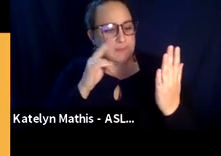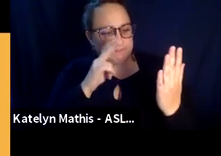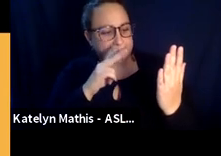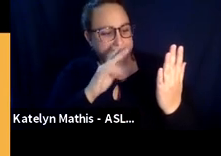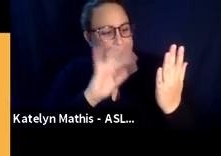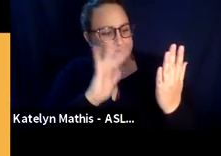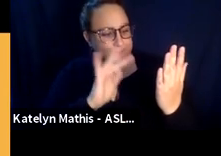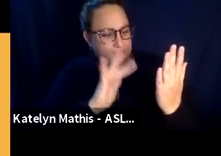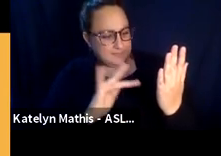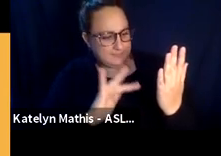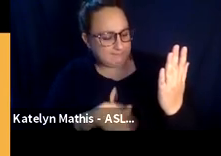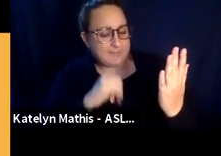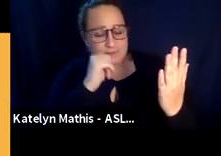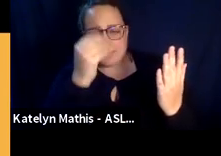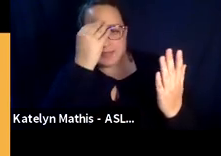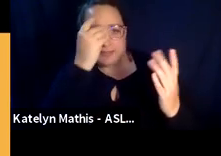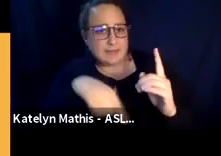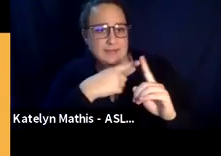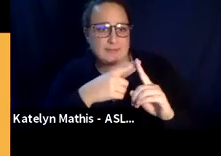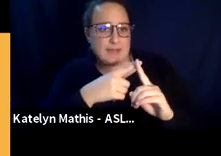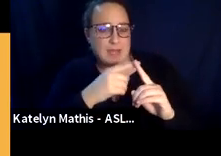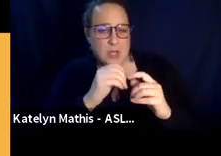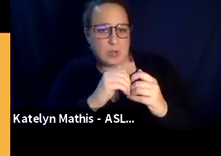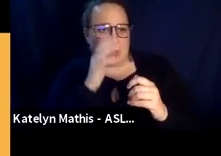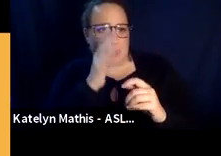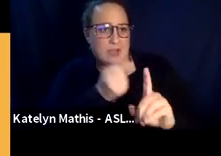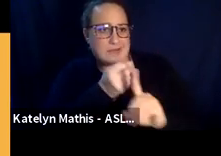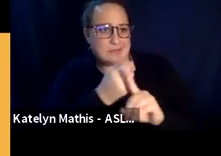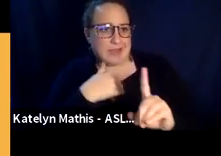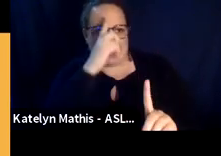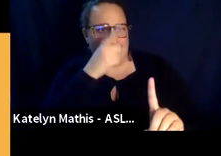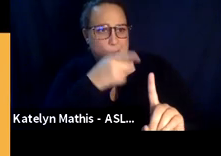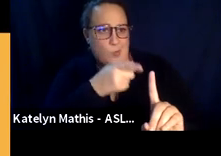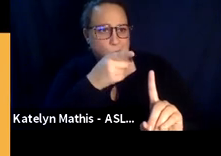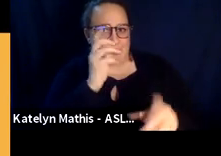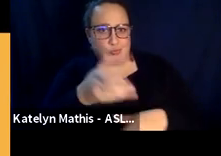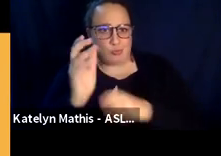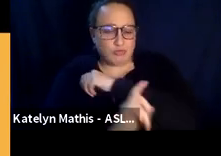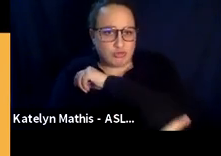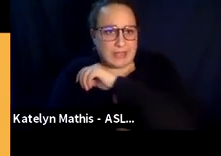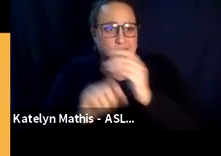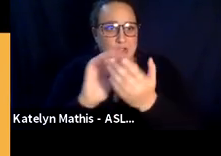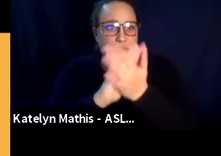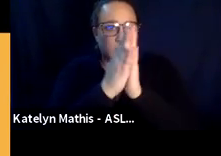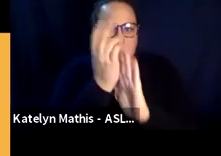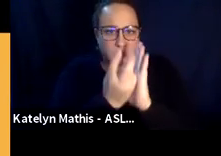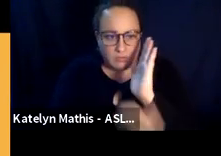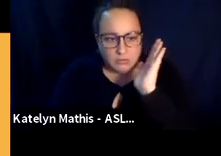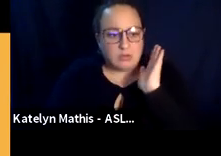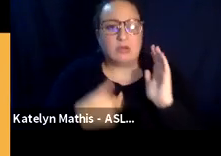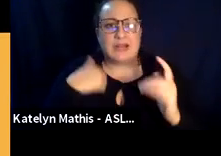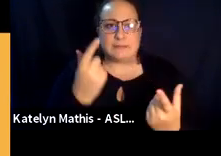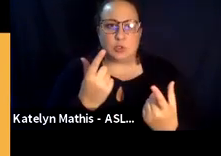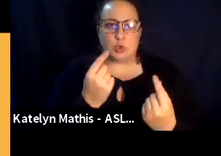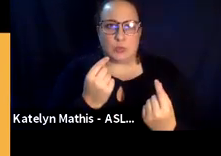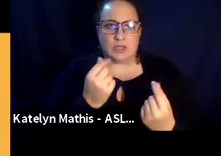media, I'm not thinking about like, how is this going to impact my goal to take out the trash? I just get absorbed into it, and I'm doing